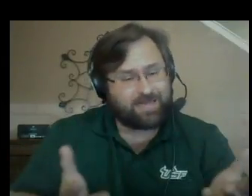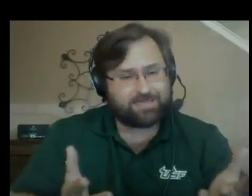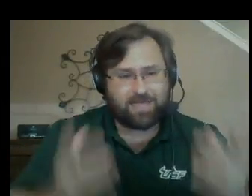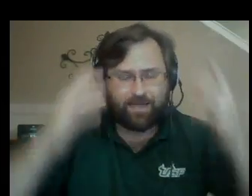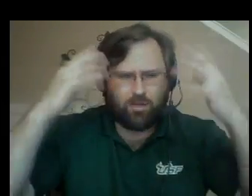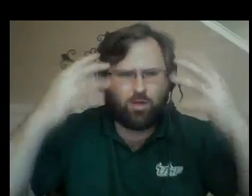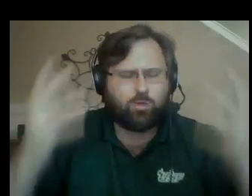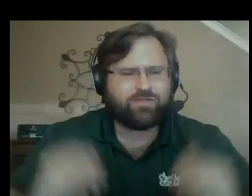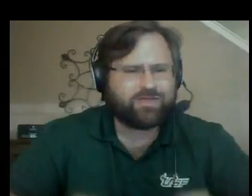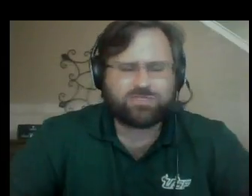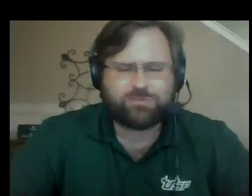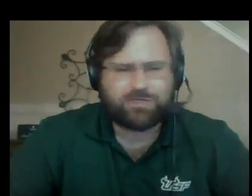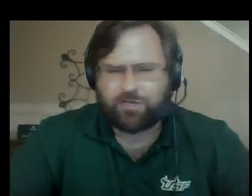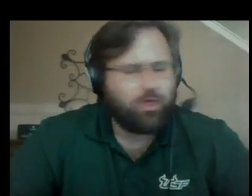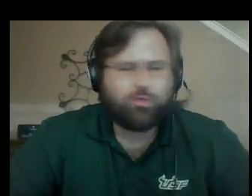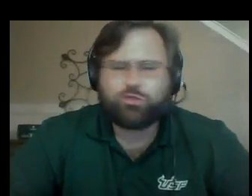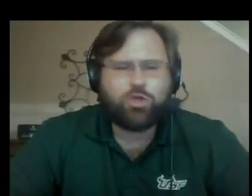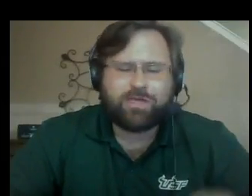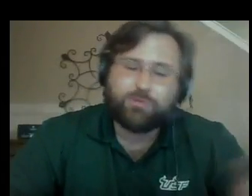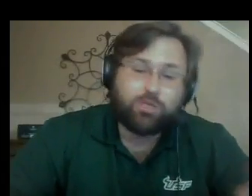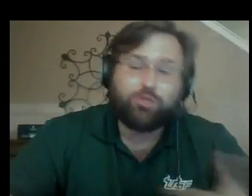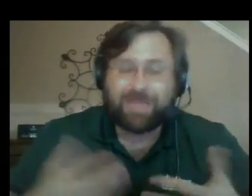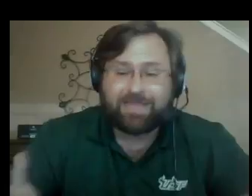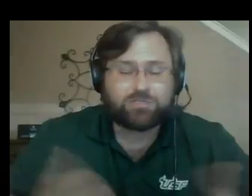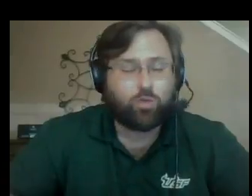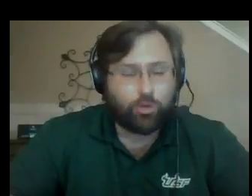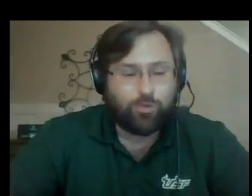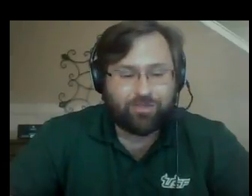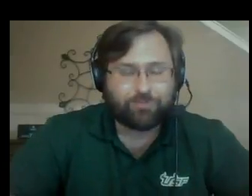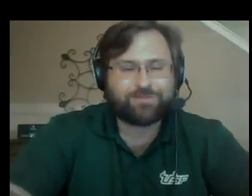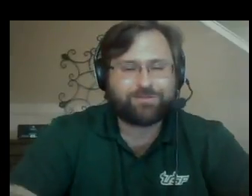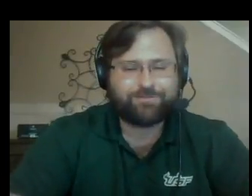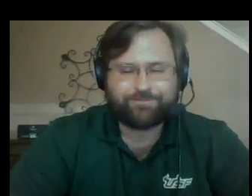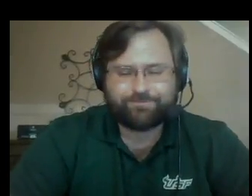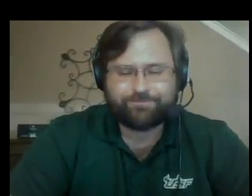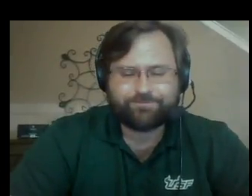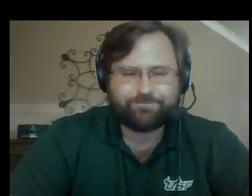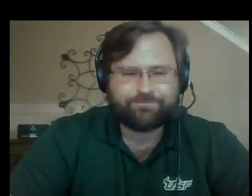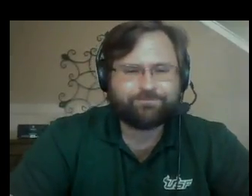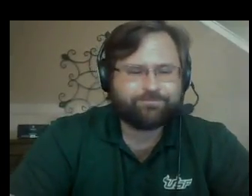by signing the sign with the facial expression. There's no need to include the English word with those.